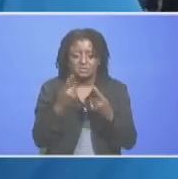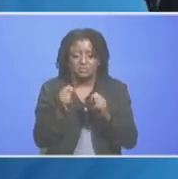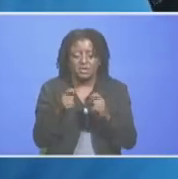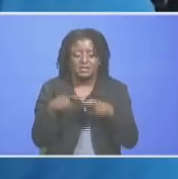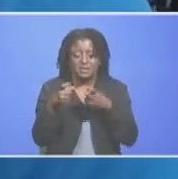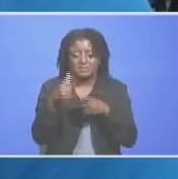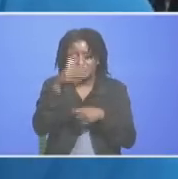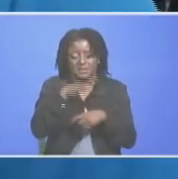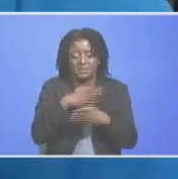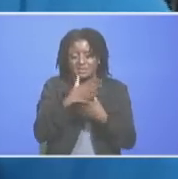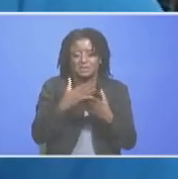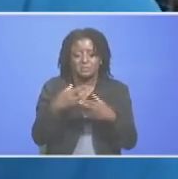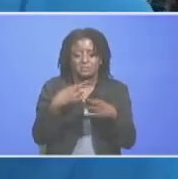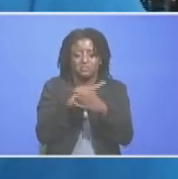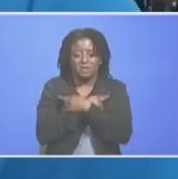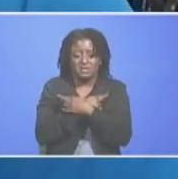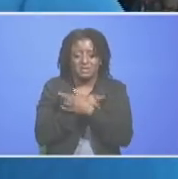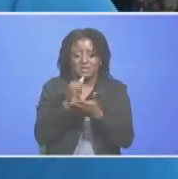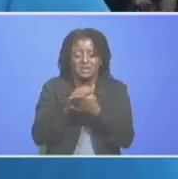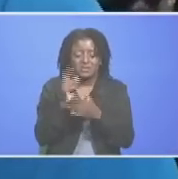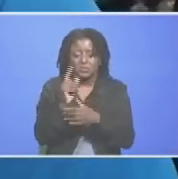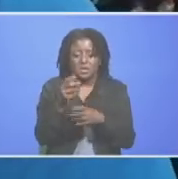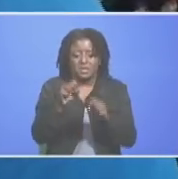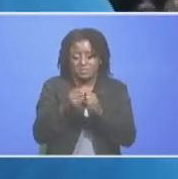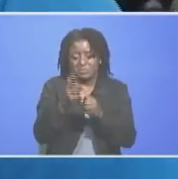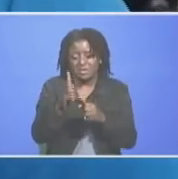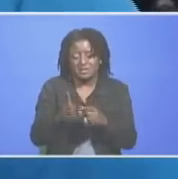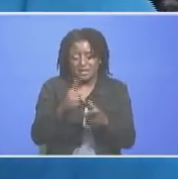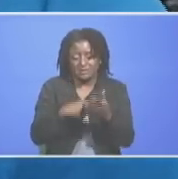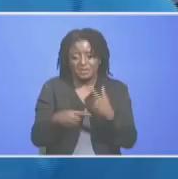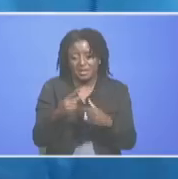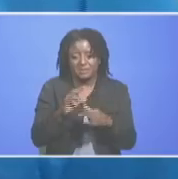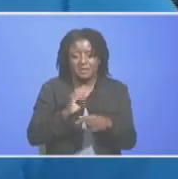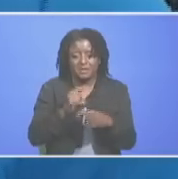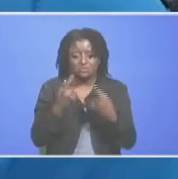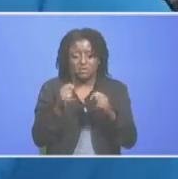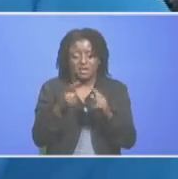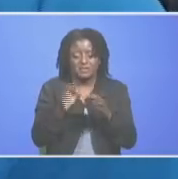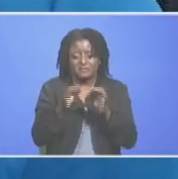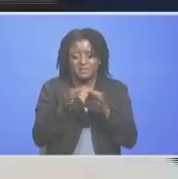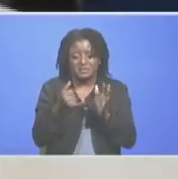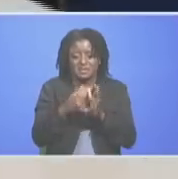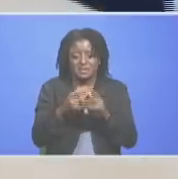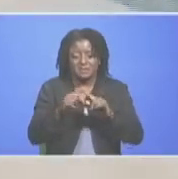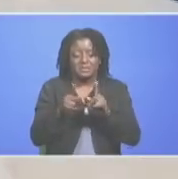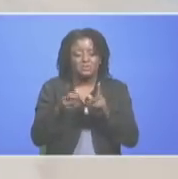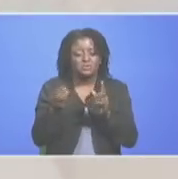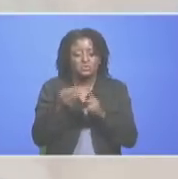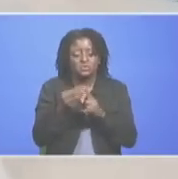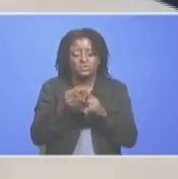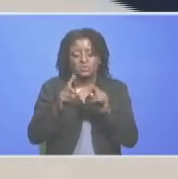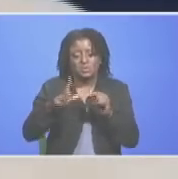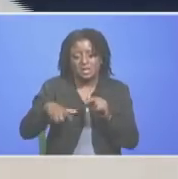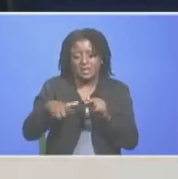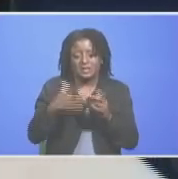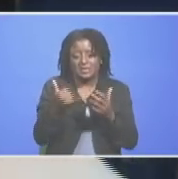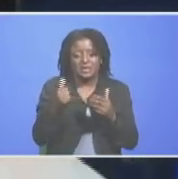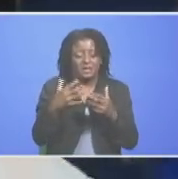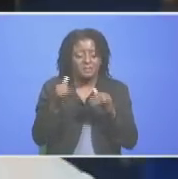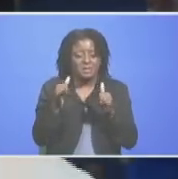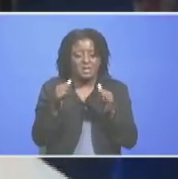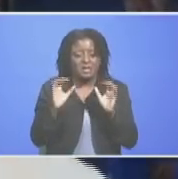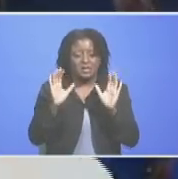rest, and that's where the breakdown came down. But I tried to fix it, but it was a little bit too late. They played awesome. That's great